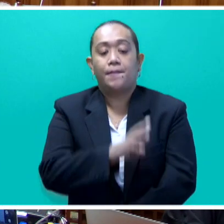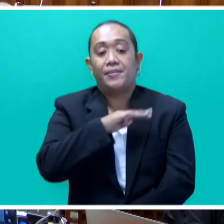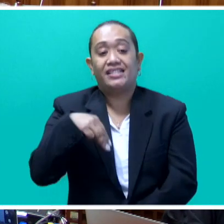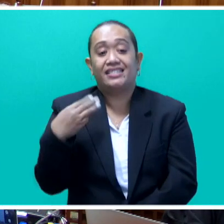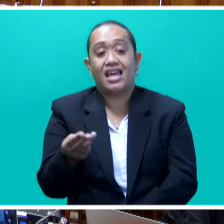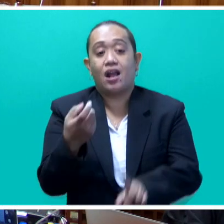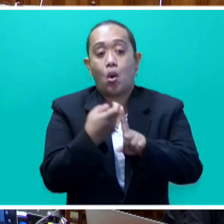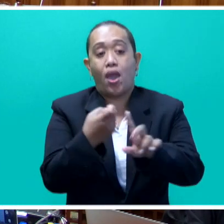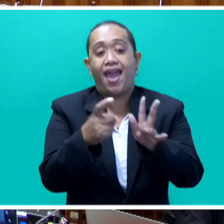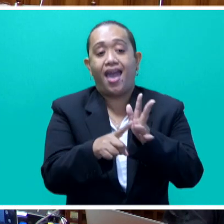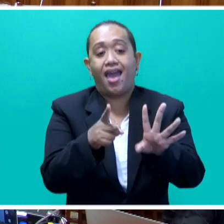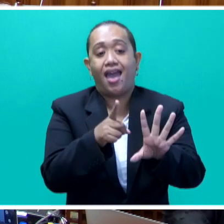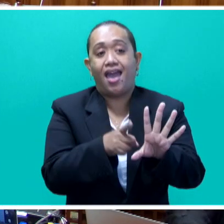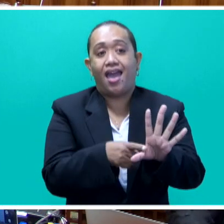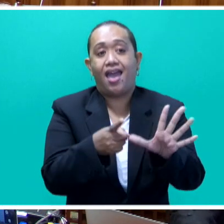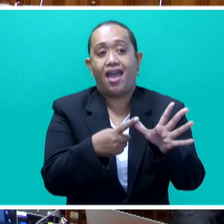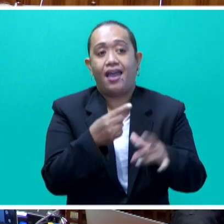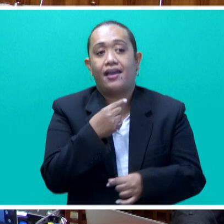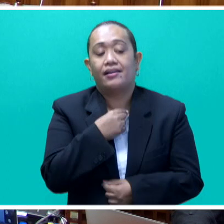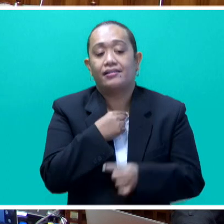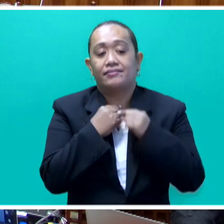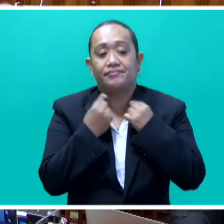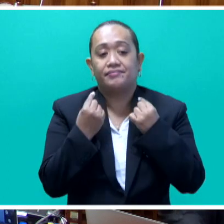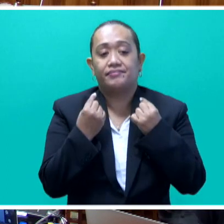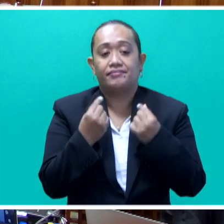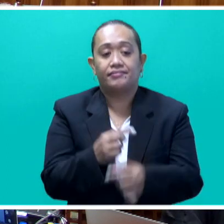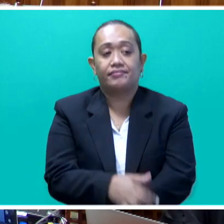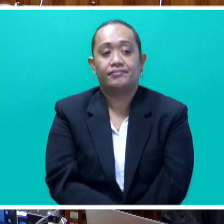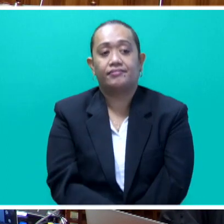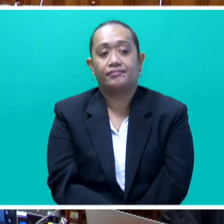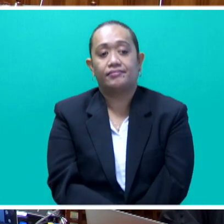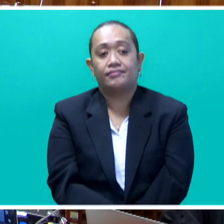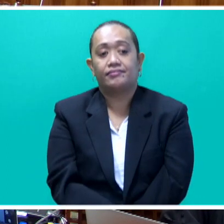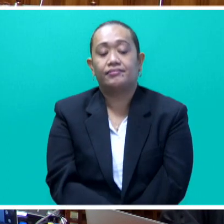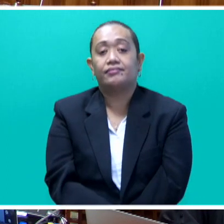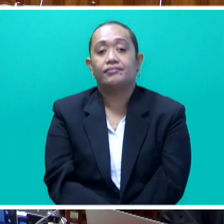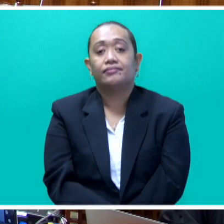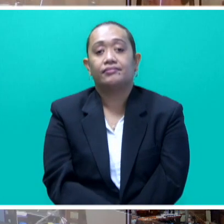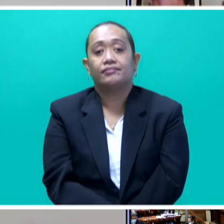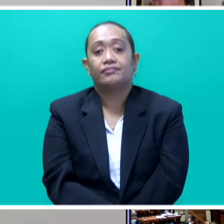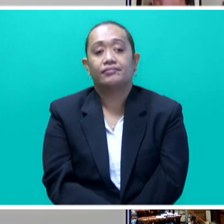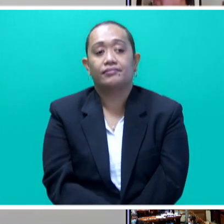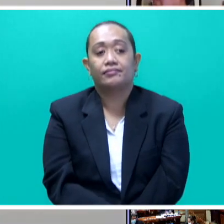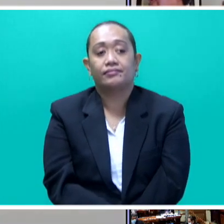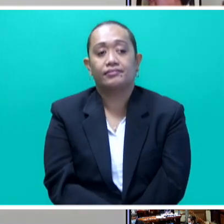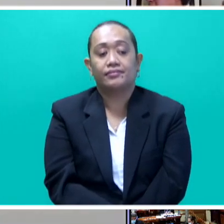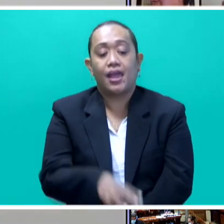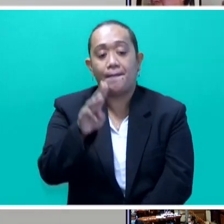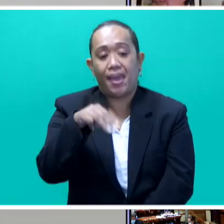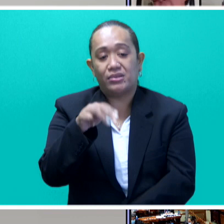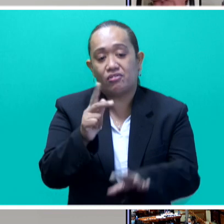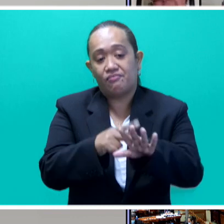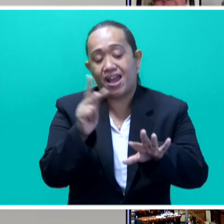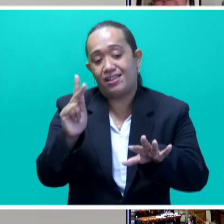Thank you, Mr. Speaker, sir. Honourable Prime Minister, Honourable Leader of Opposition, Members of Parliament, Mr.